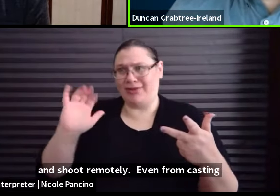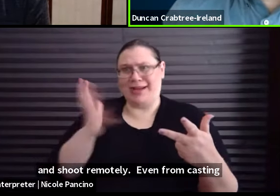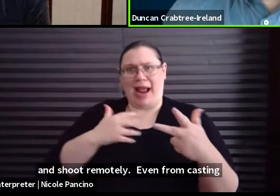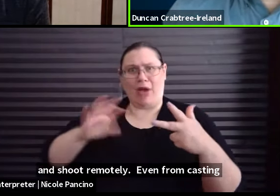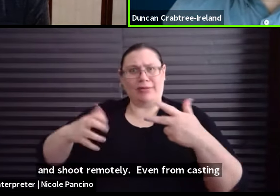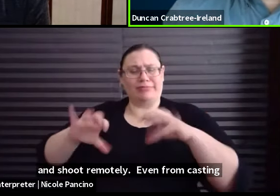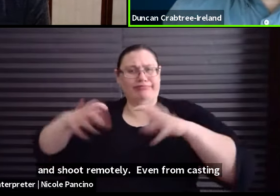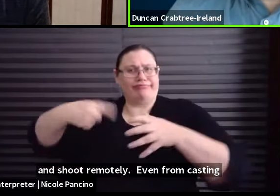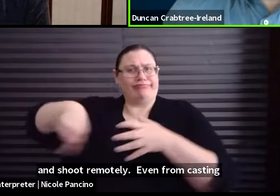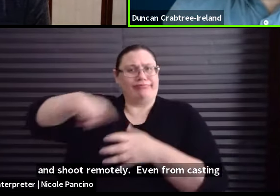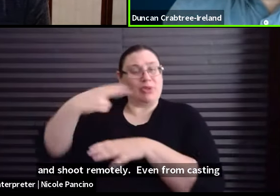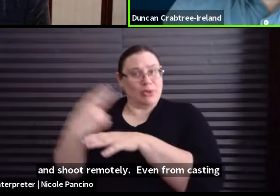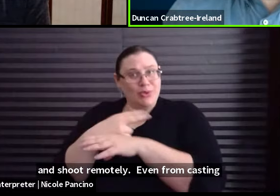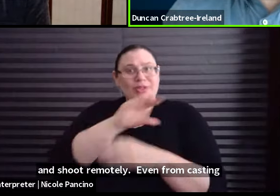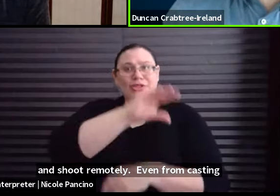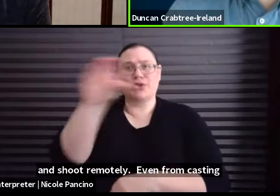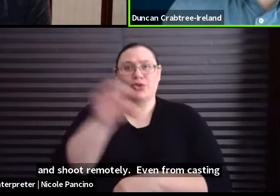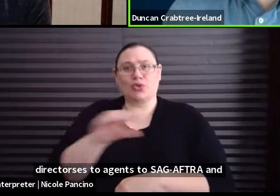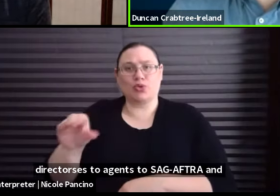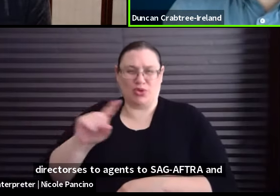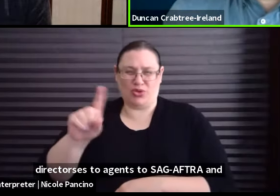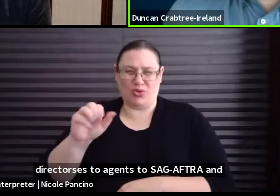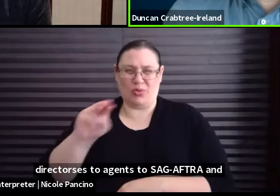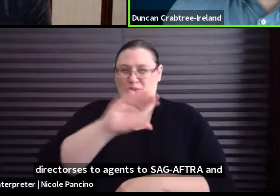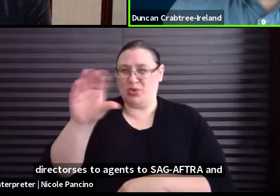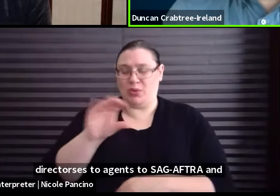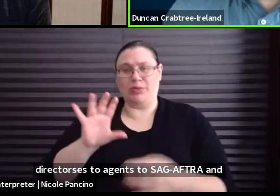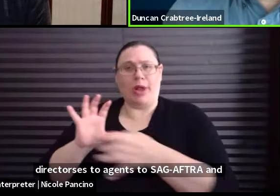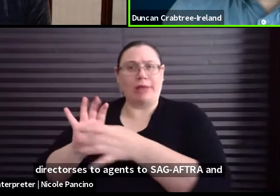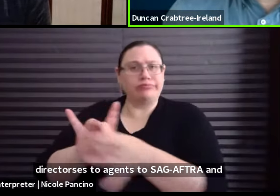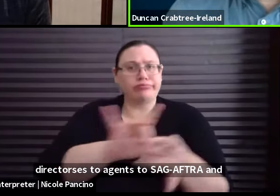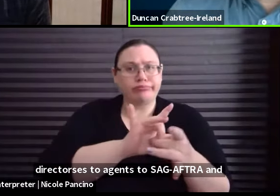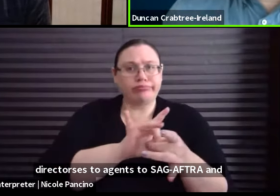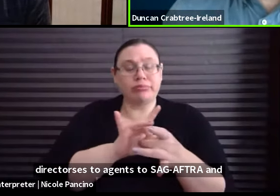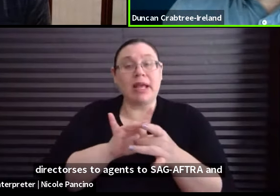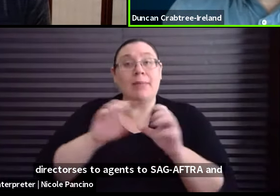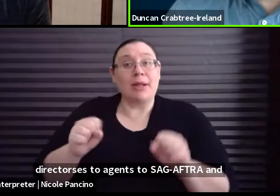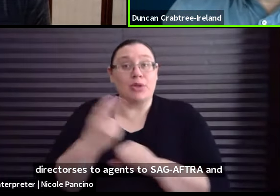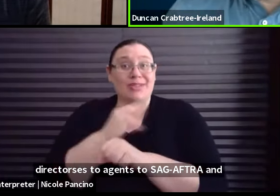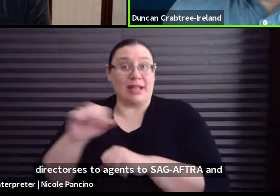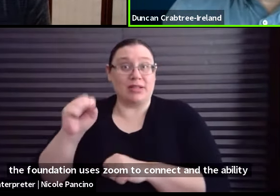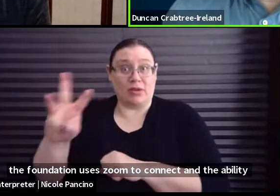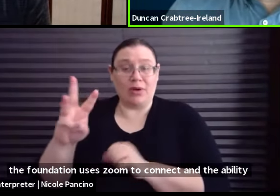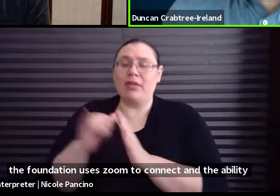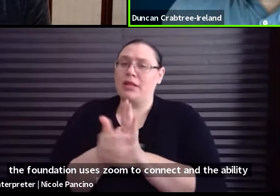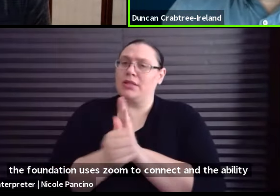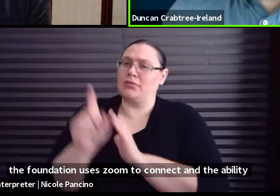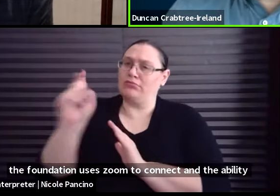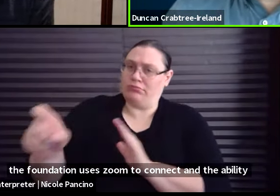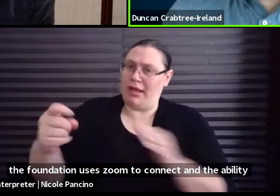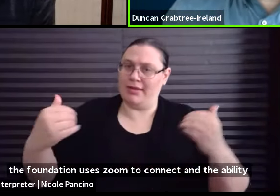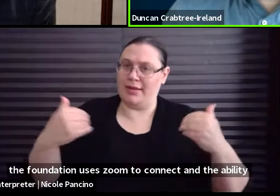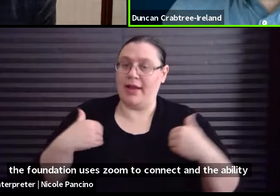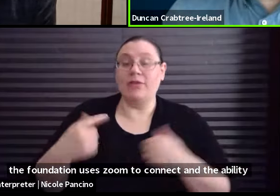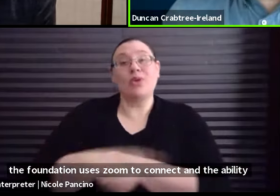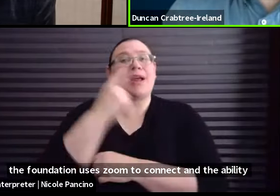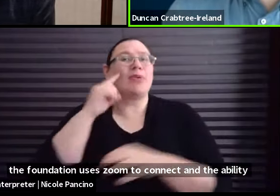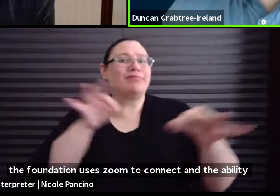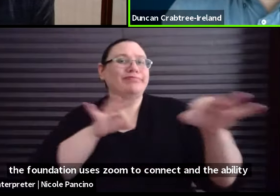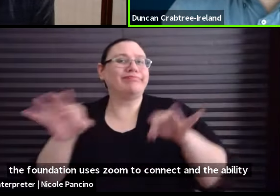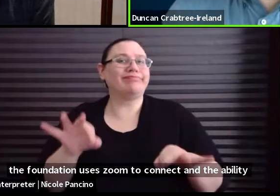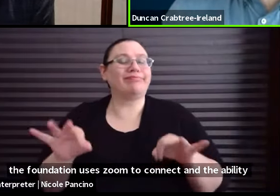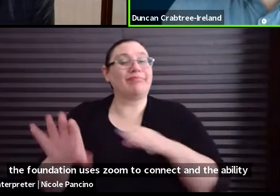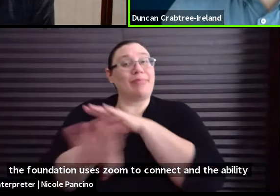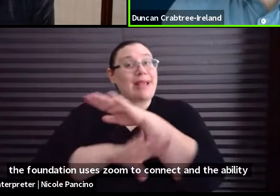uses Zoom to connect. And the ability to use the software is a skill everyone must have. Today, you'll learn the basics of how to